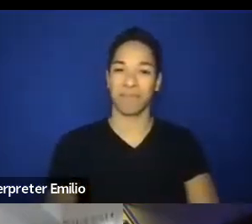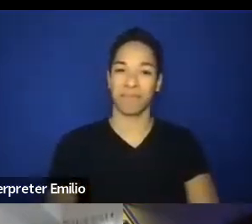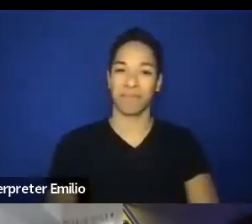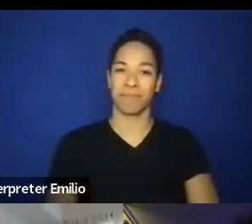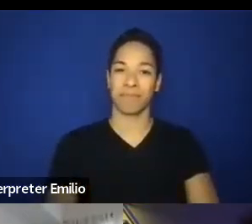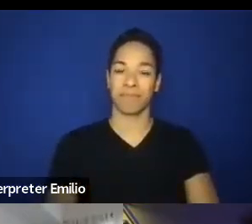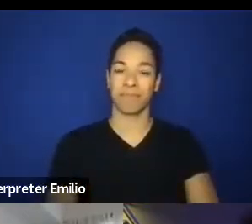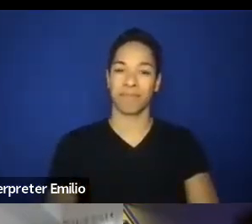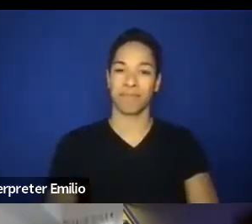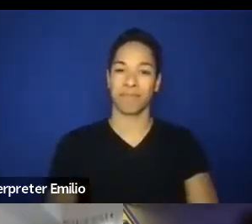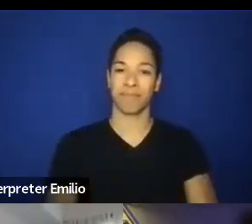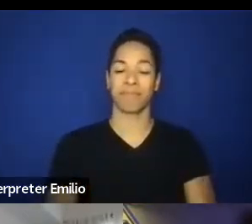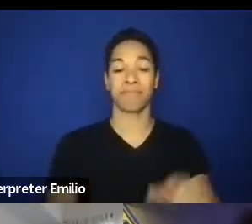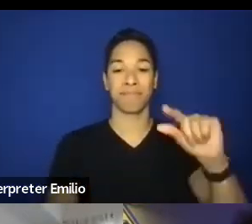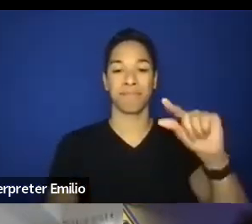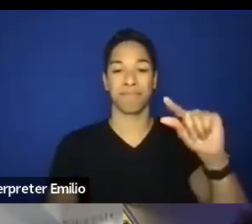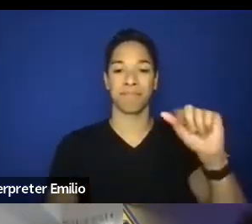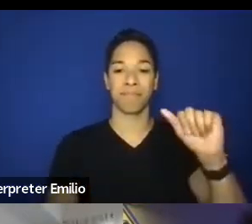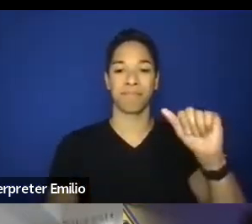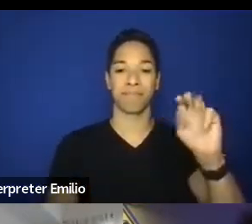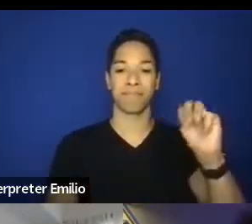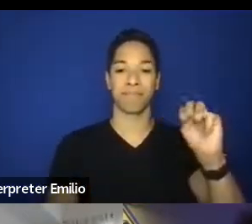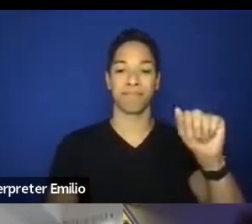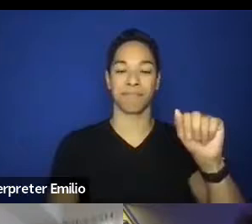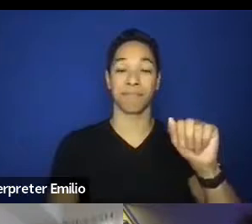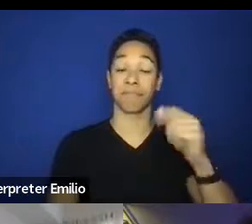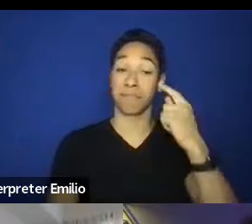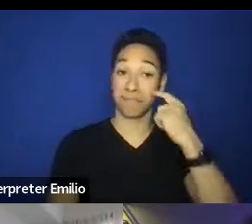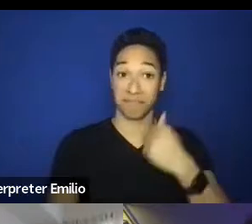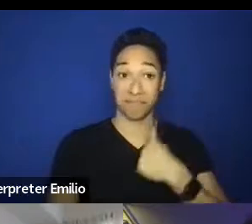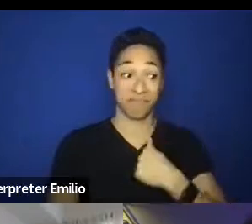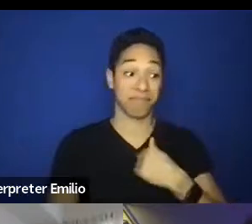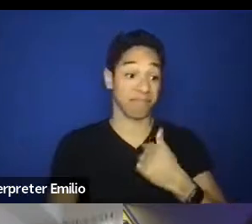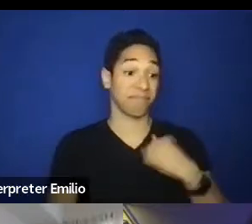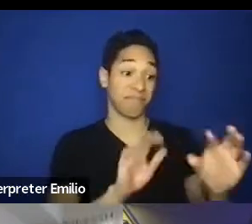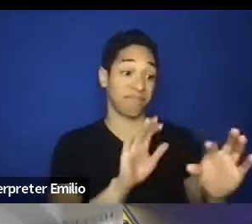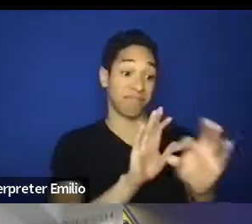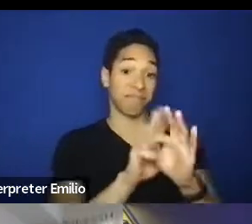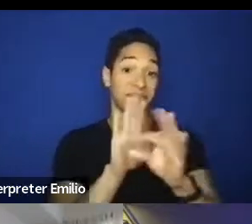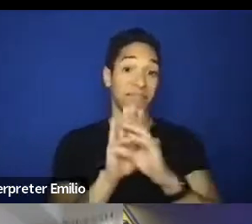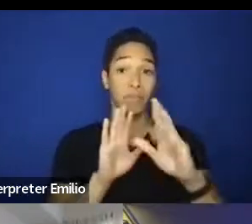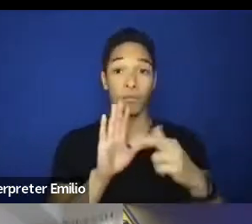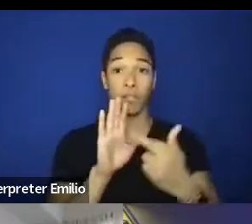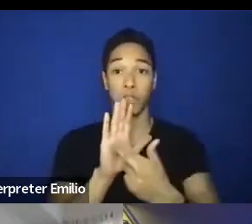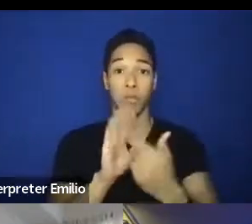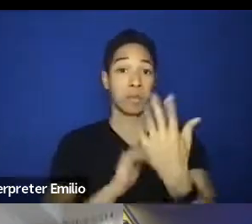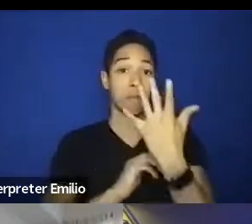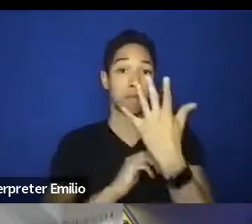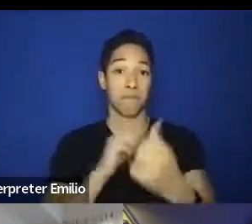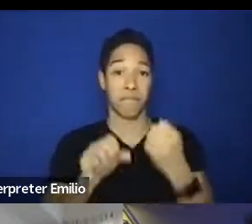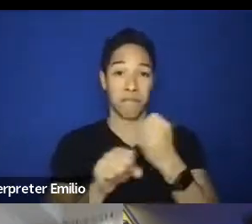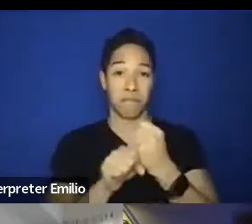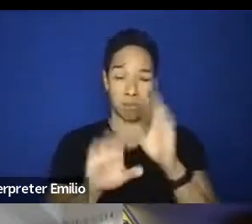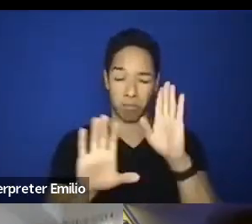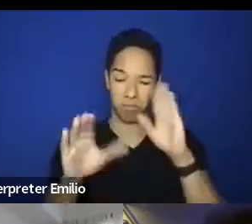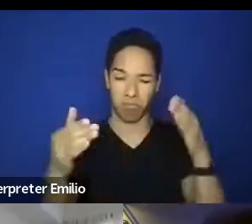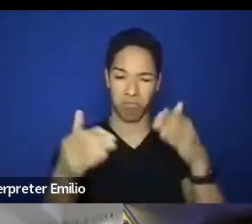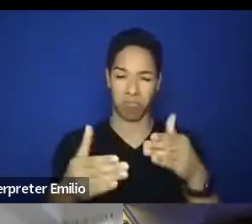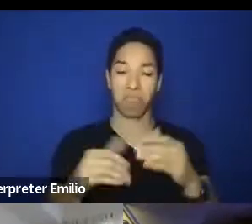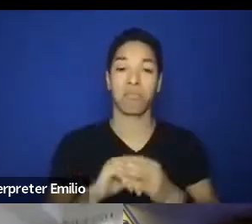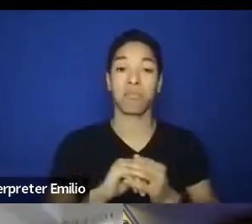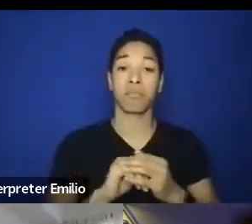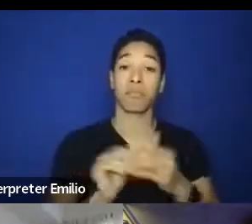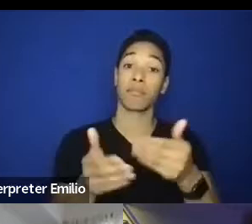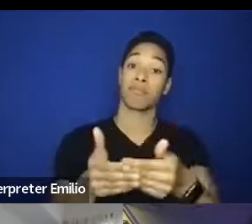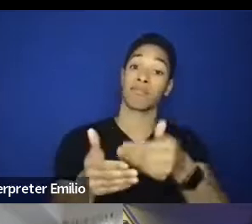For me, I've been doing casting for 5 years now, like concentrating in casting. But before